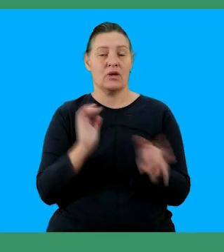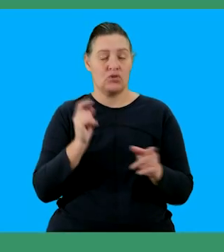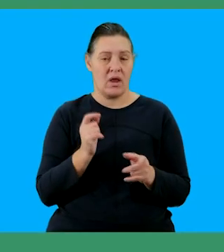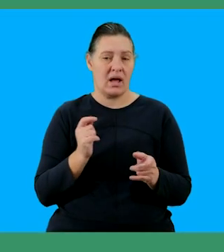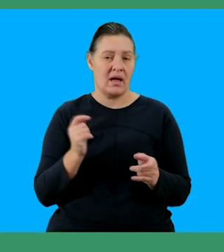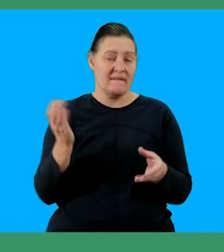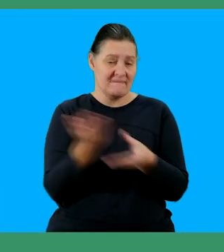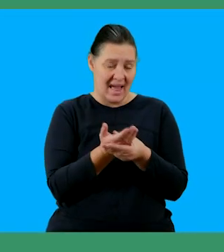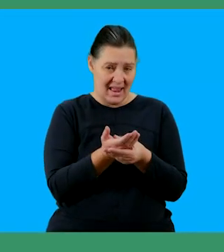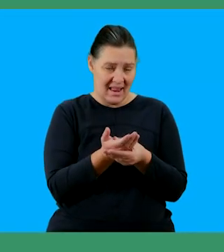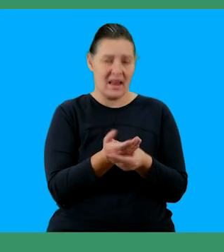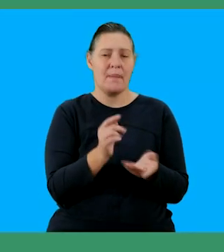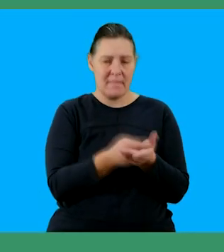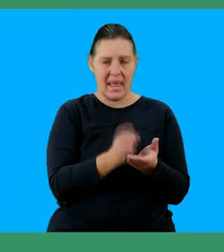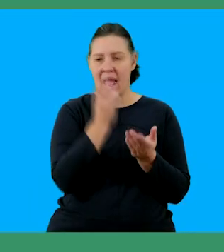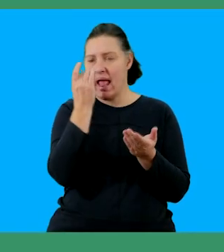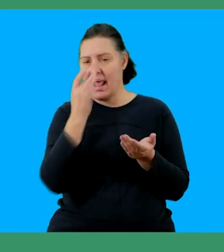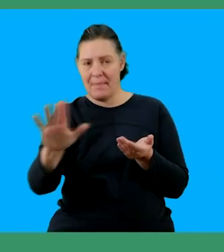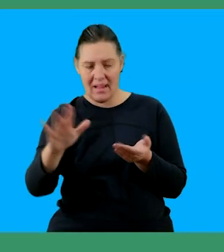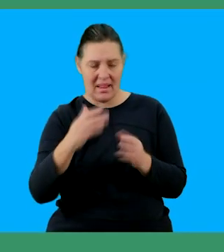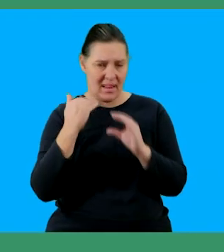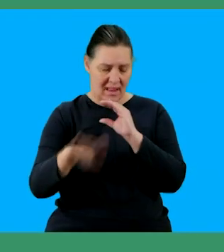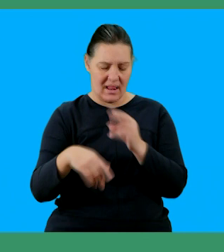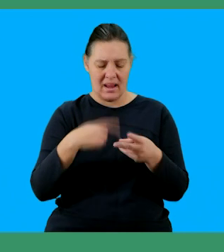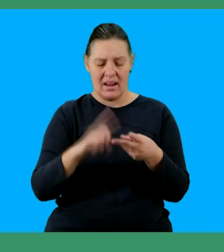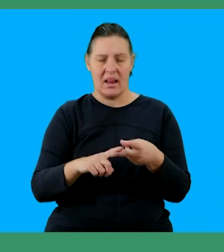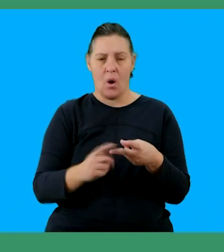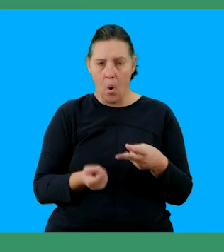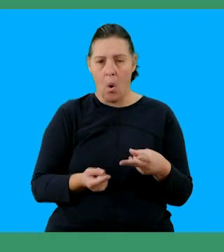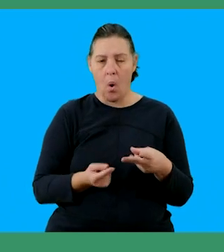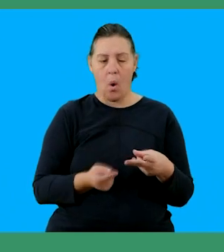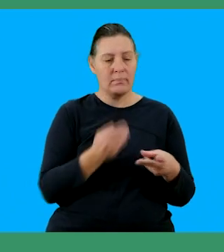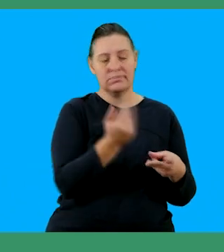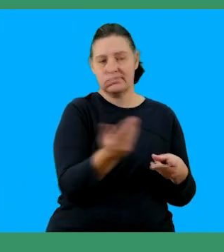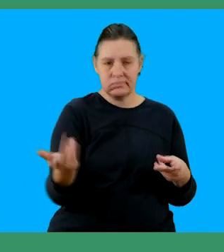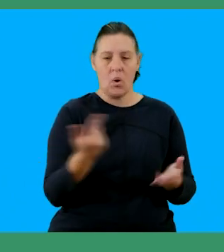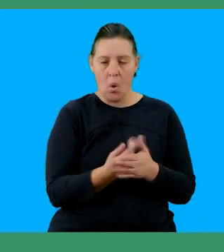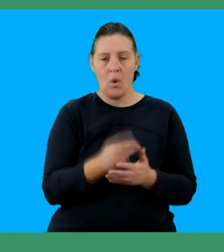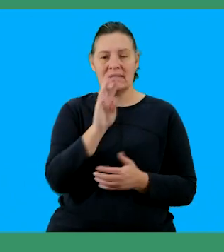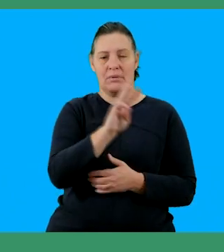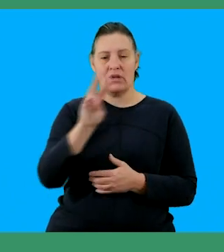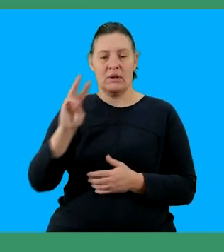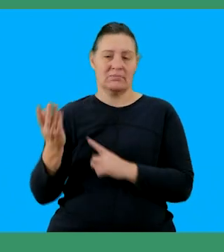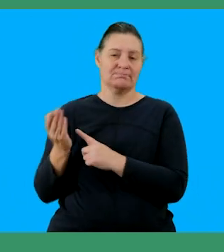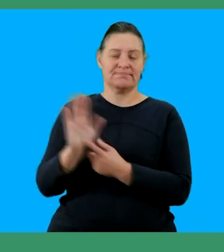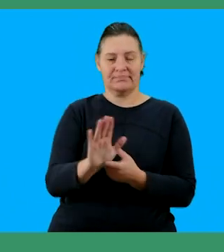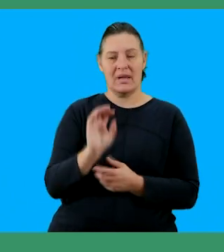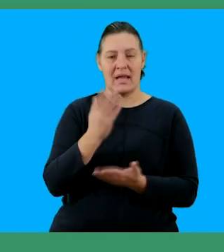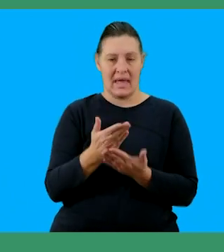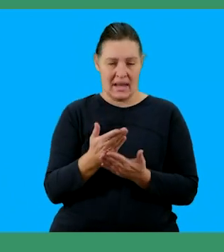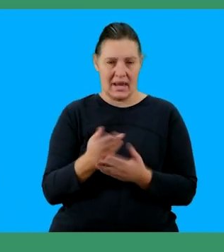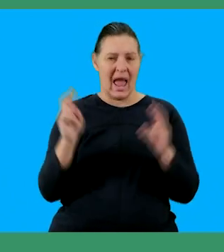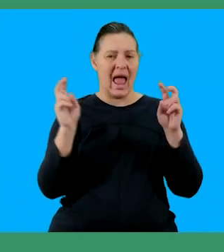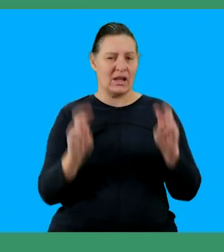electronic files can be emailed, distributed in the company or posted on the internet. So the